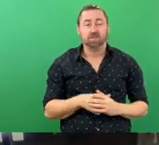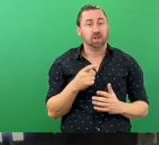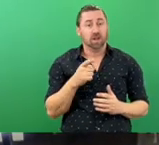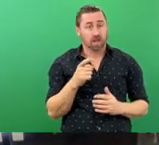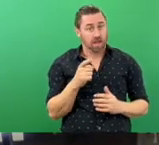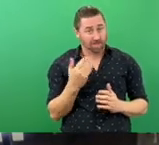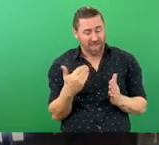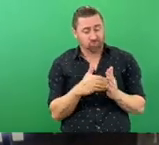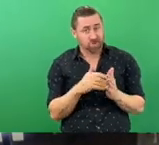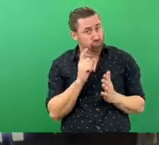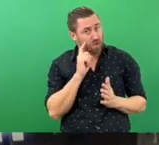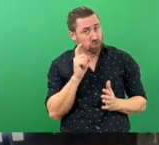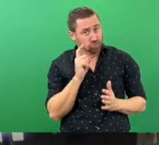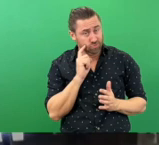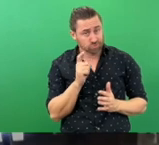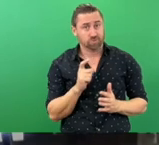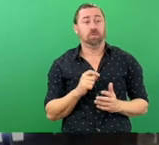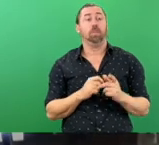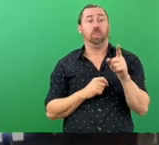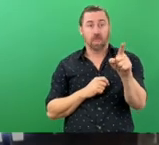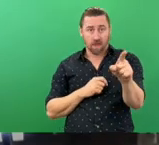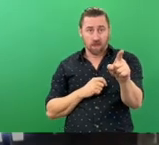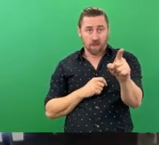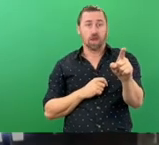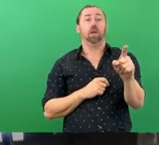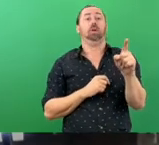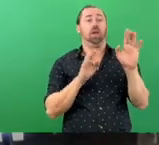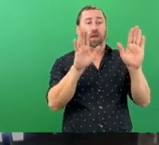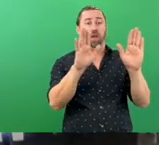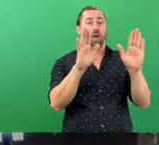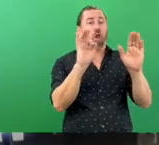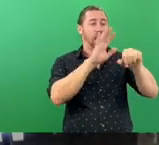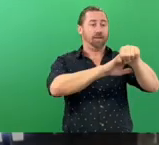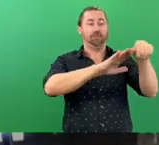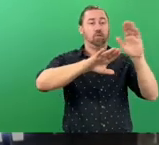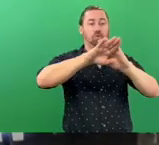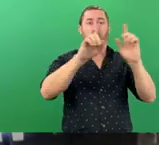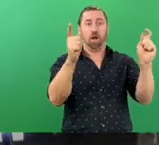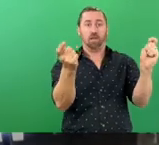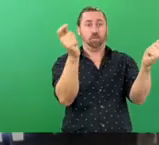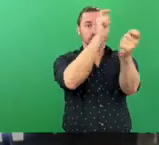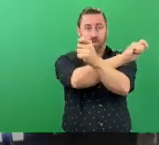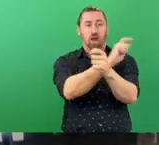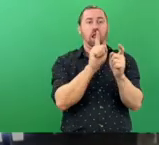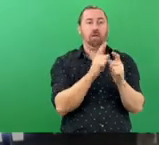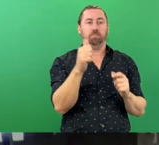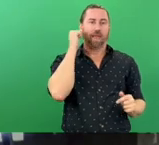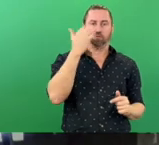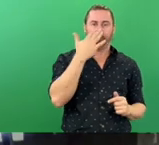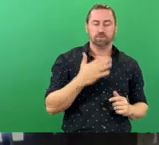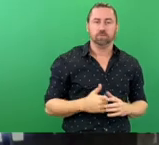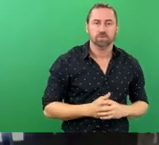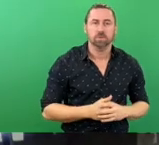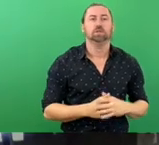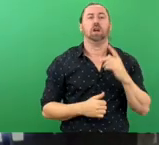even stranger than that, is they do reverse things from back to front, not from left to right. So when you look at yourself